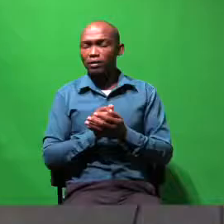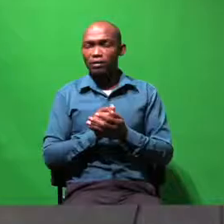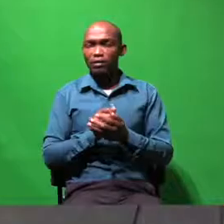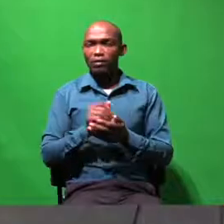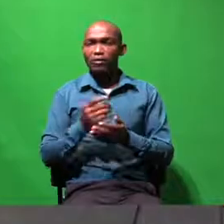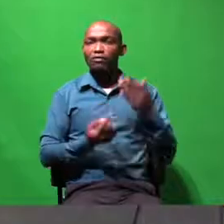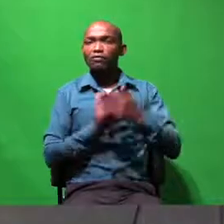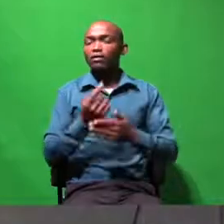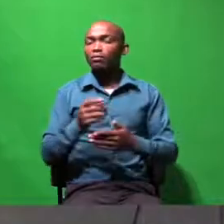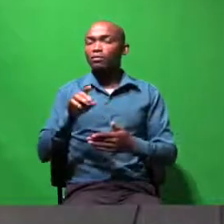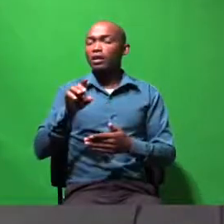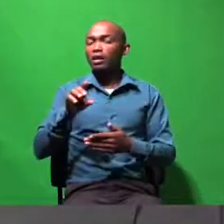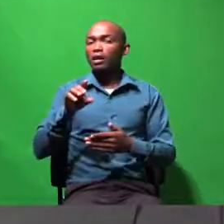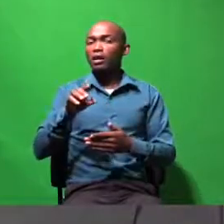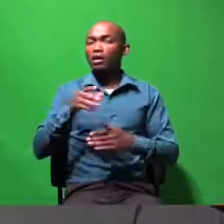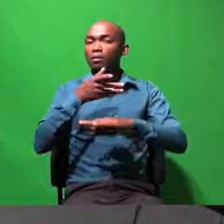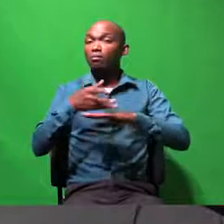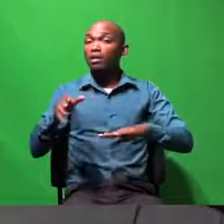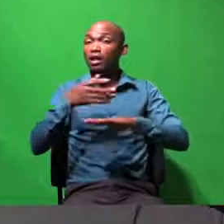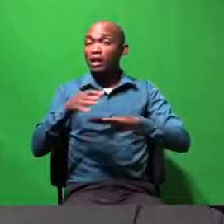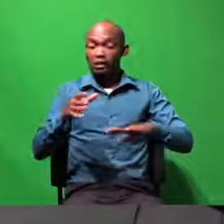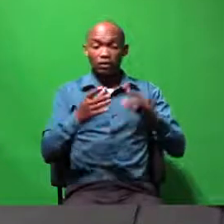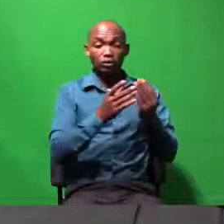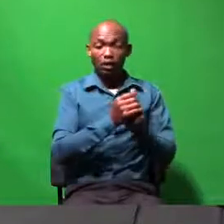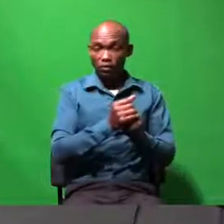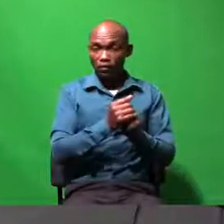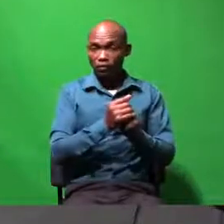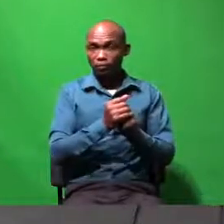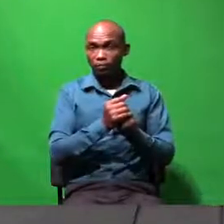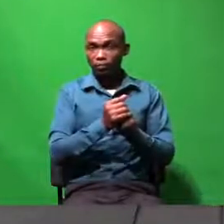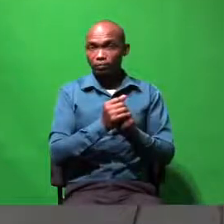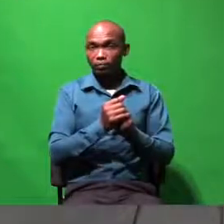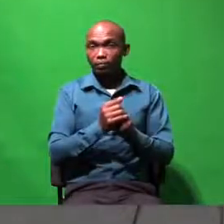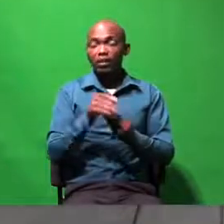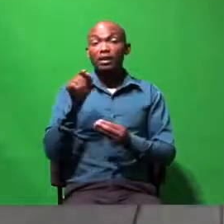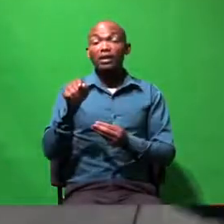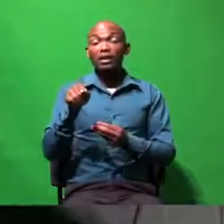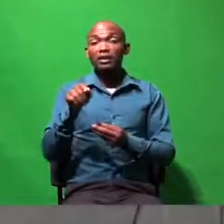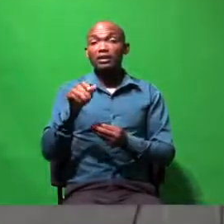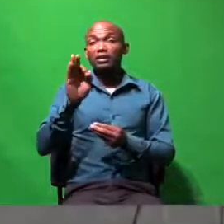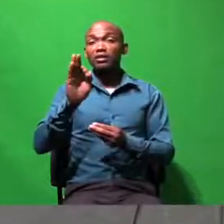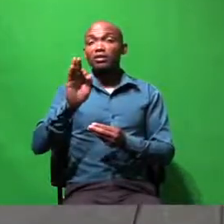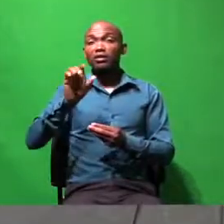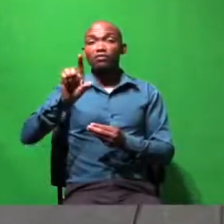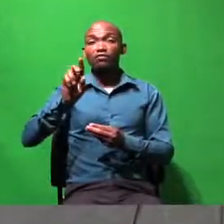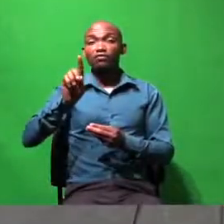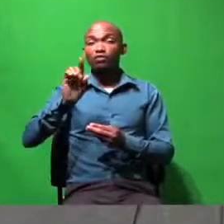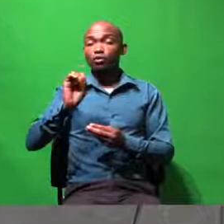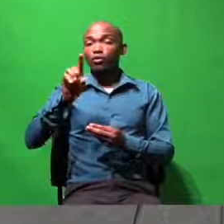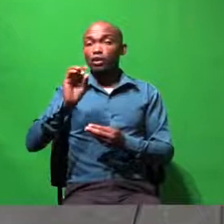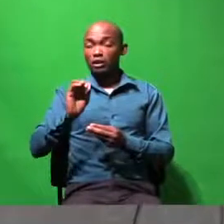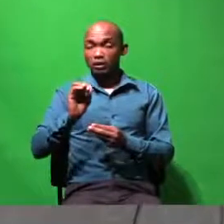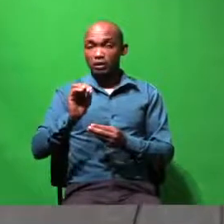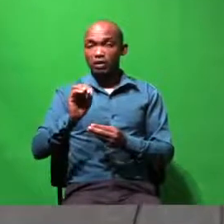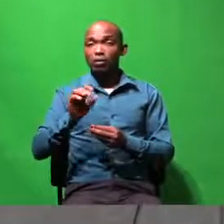the blood. Together, from the blood. So these fluids we may call, or we